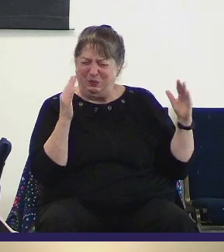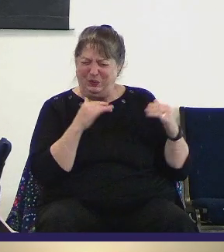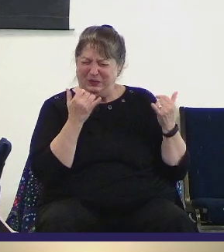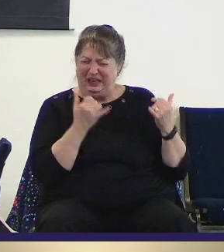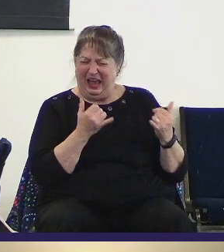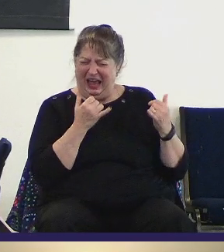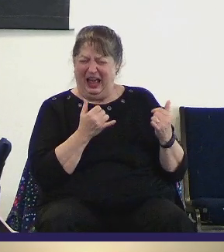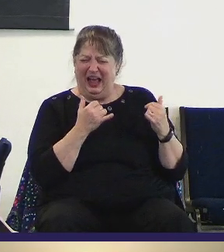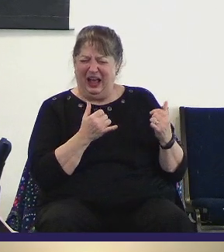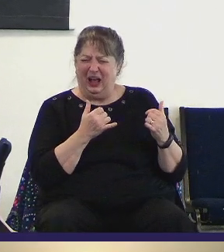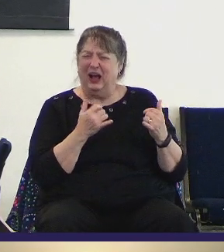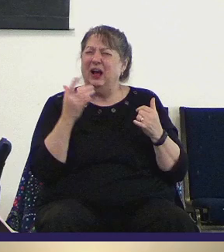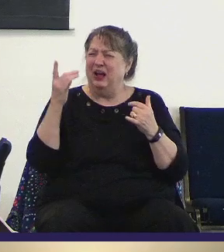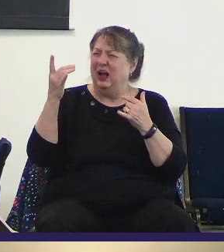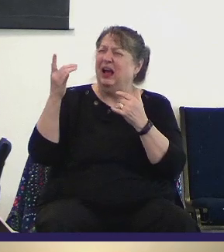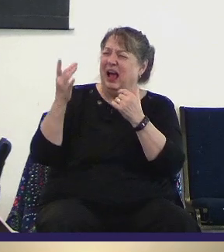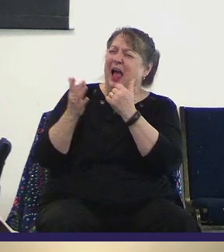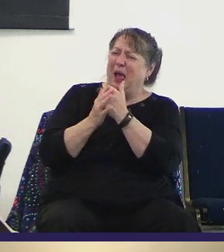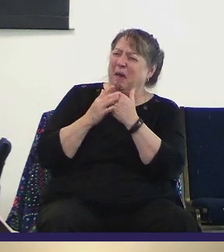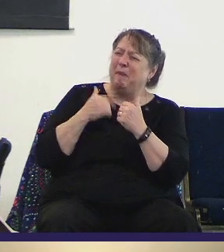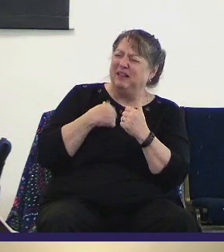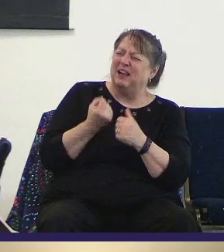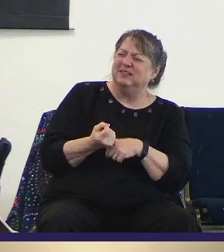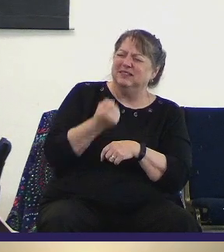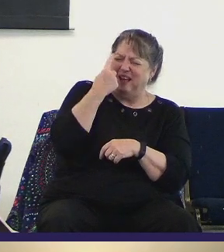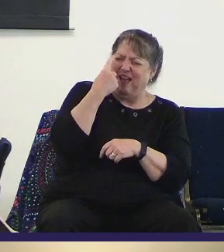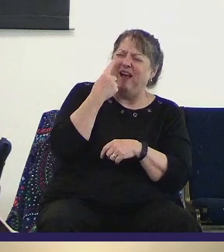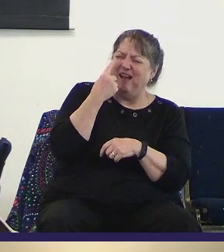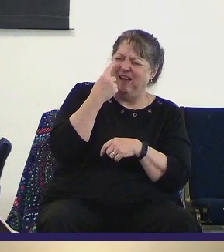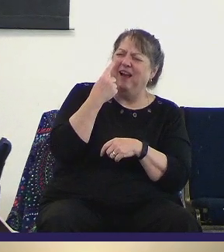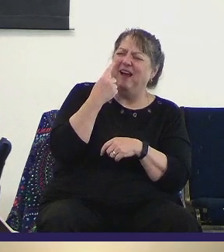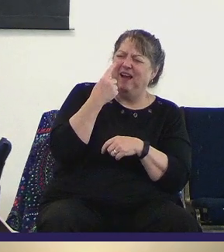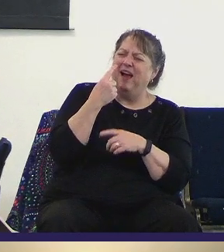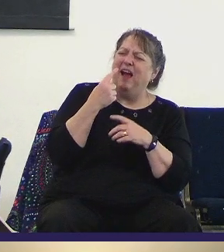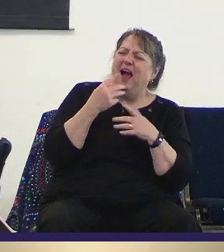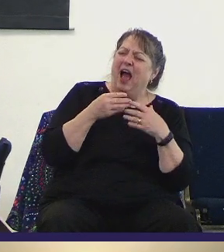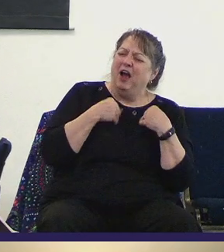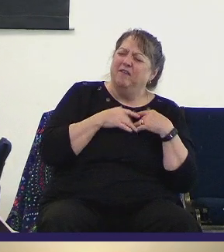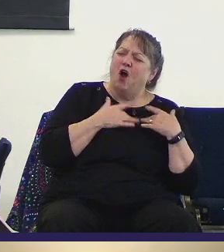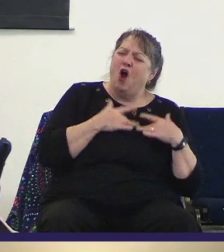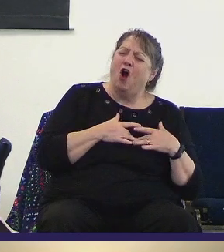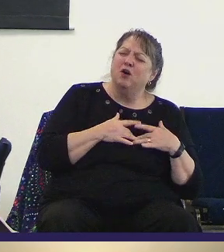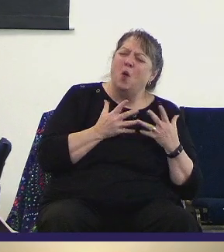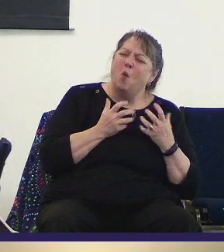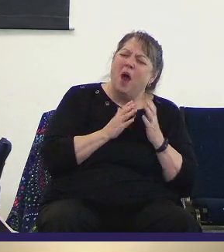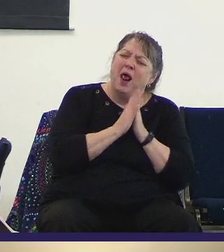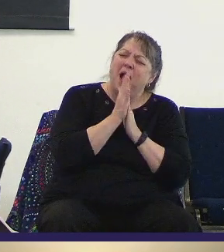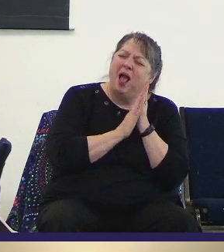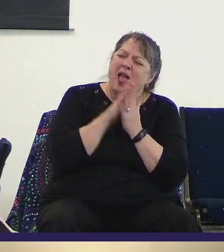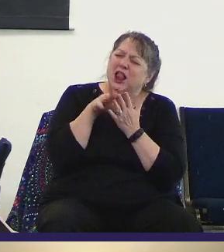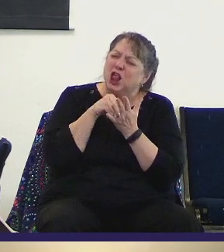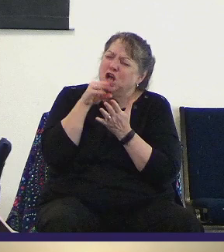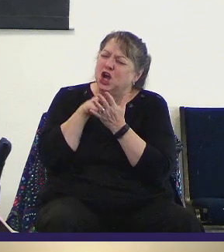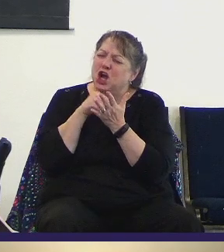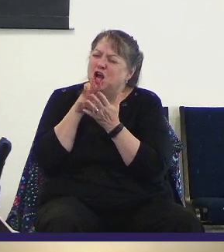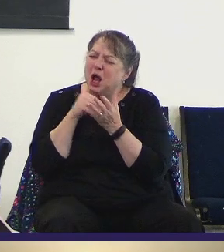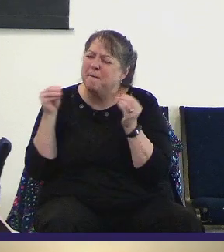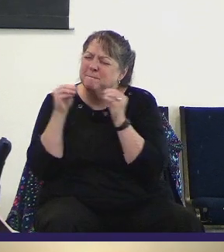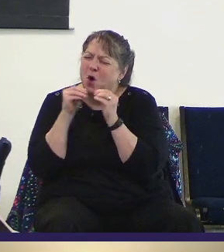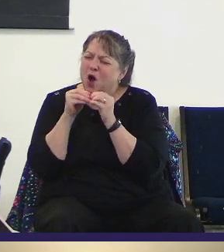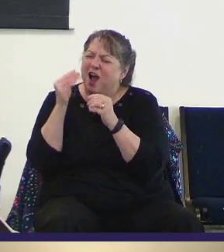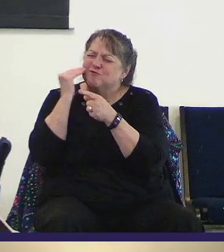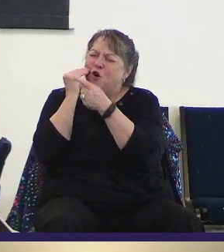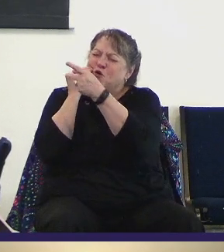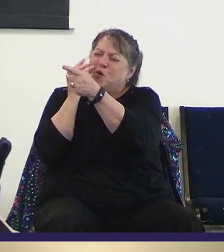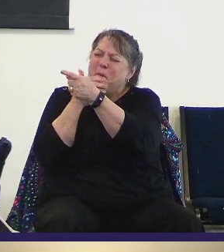more real. Put within our hearts, starting in mine, oh God, a heart to know you better, to draw closer, to experience Jesus, to